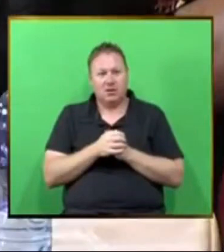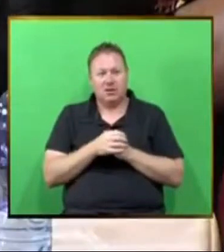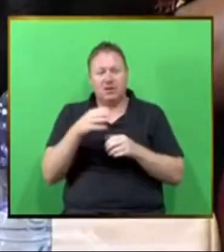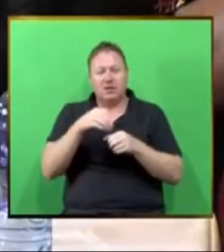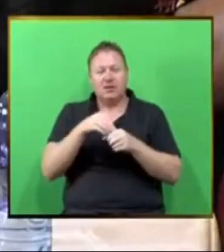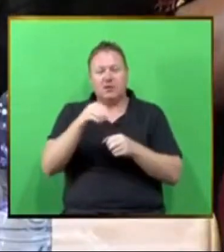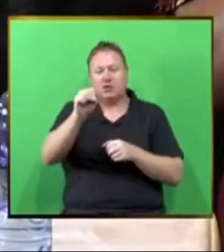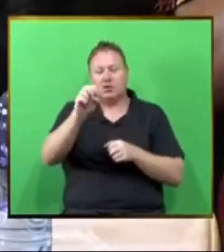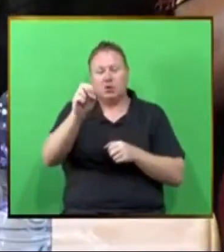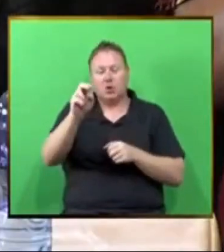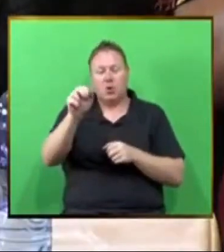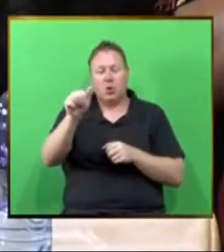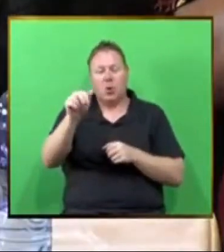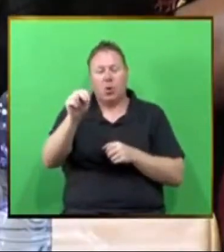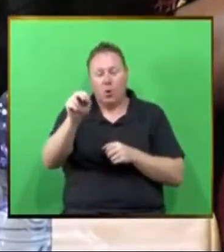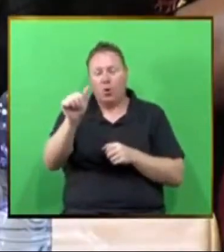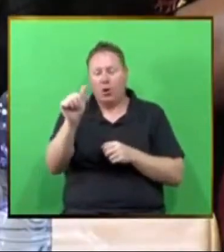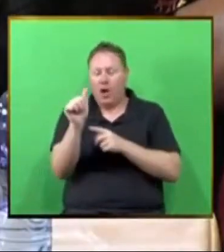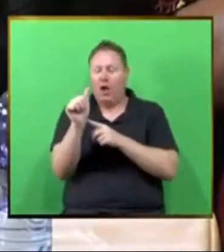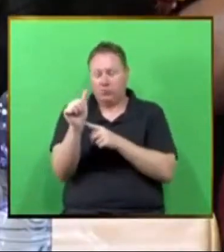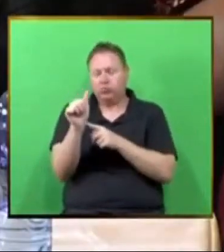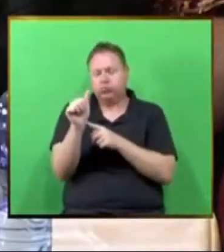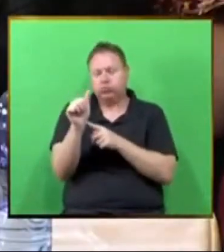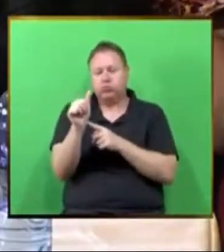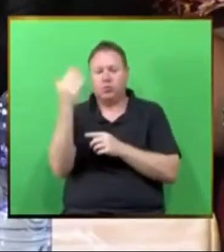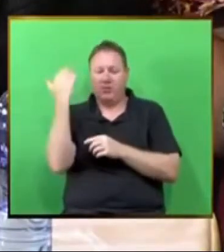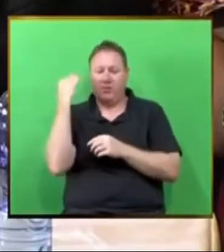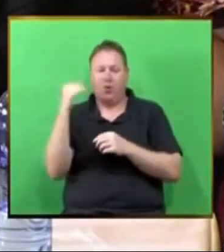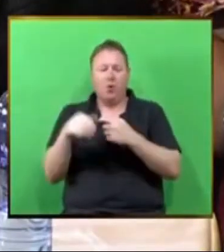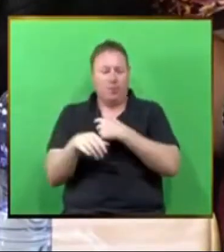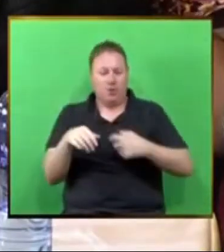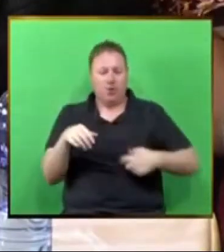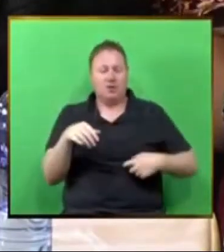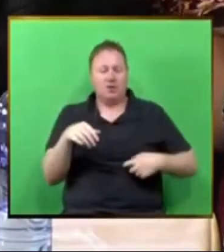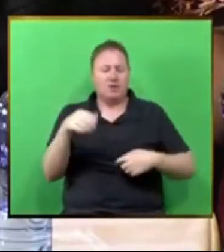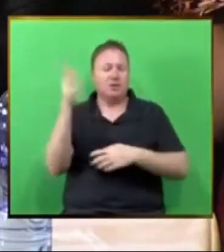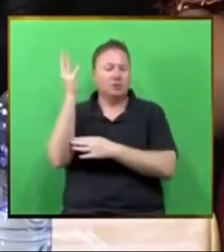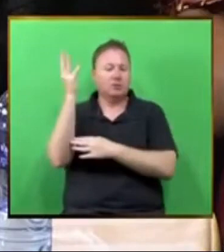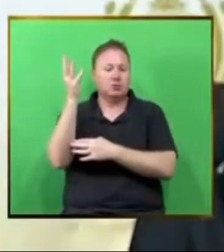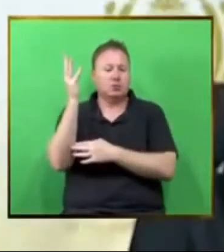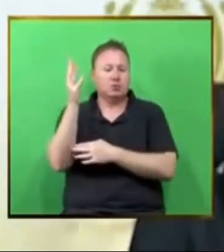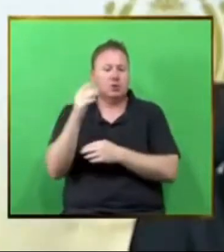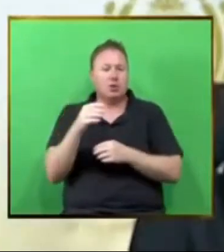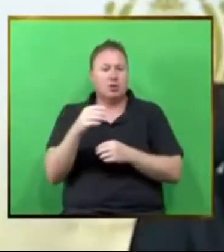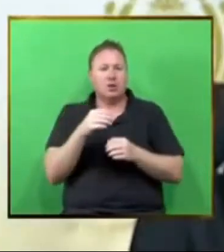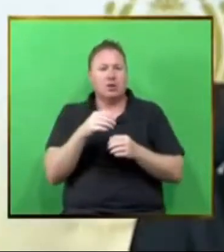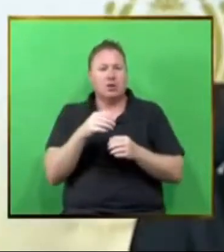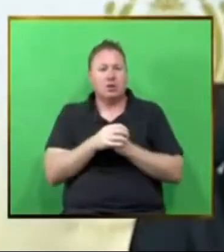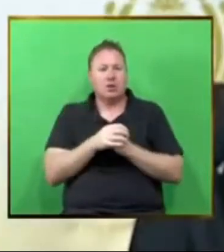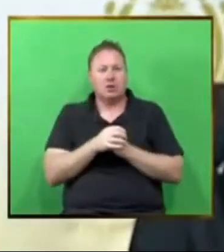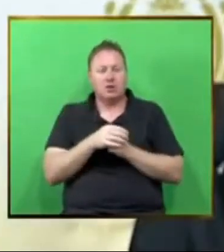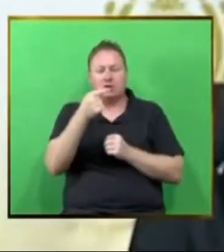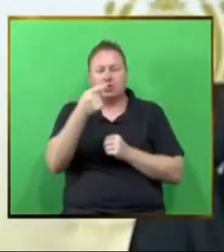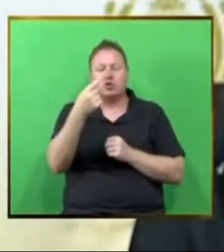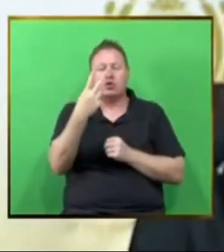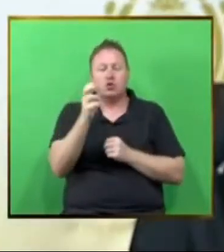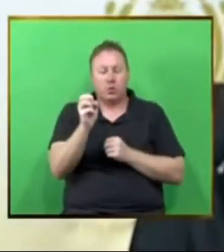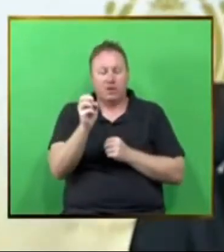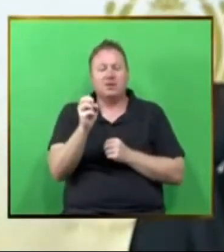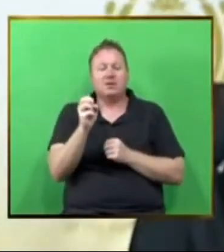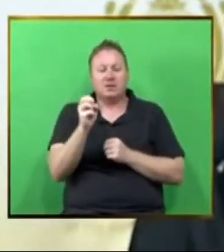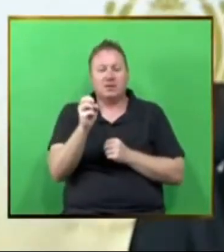address, our goal is to place Africa's development at the top of the agenda when we host the G20 in